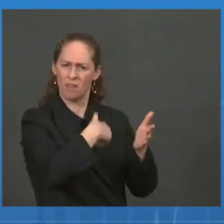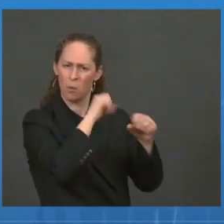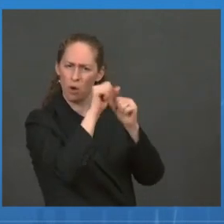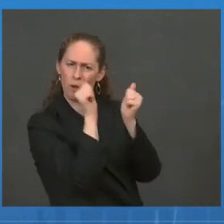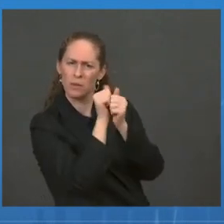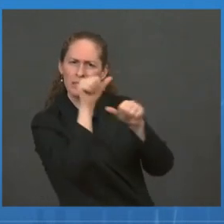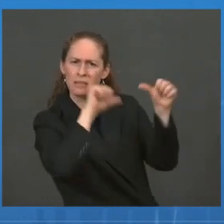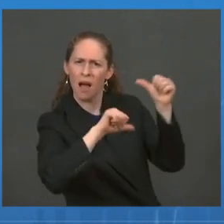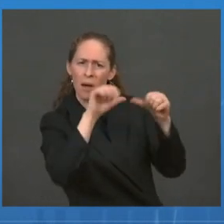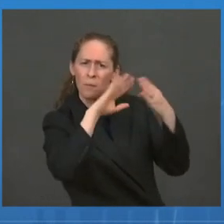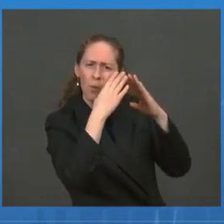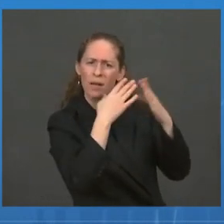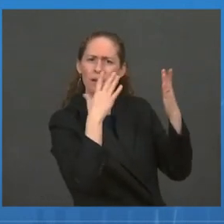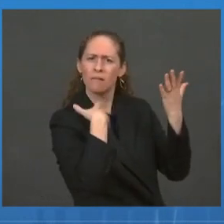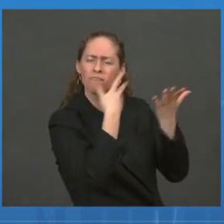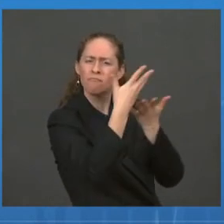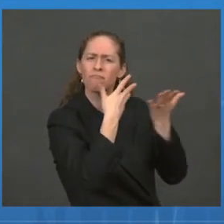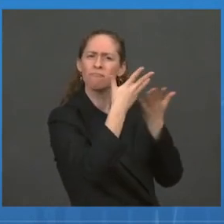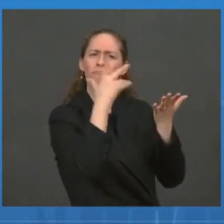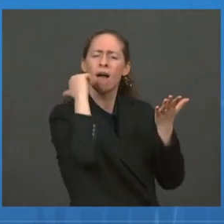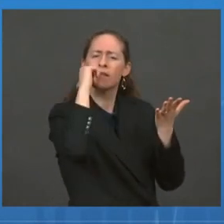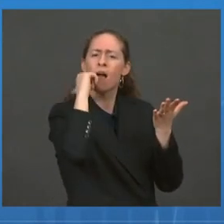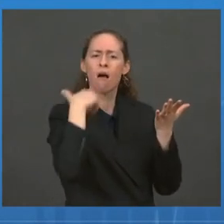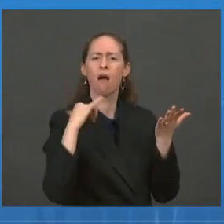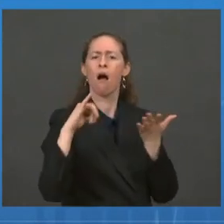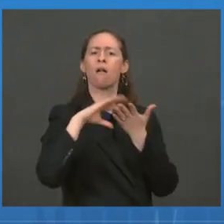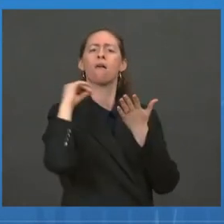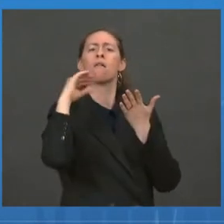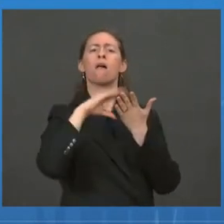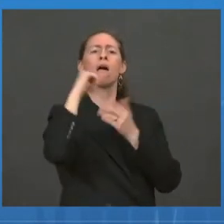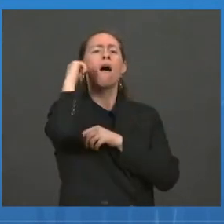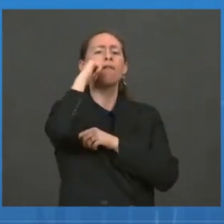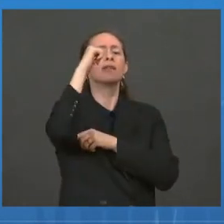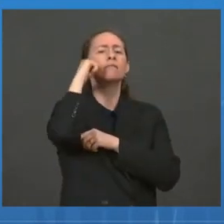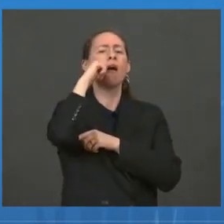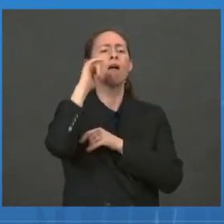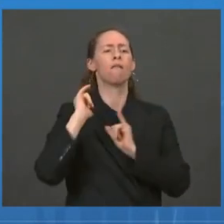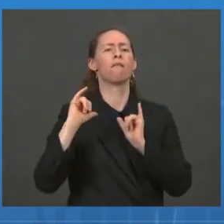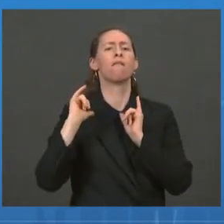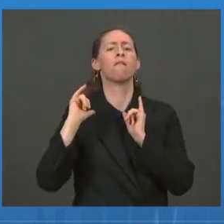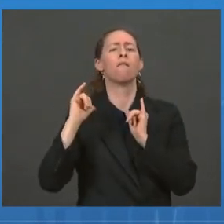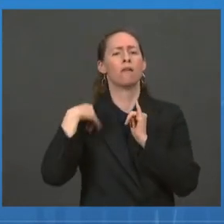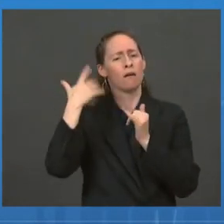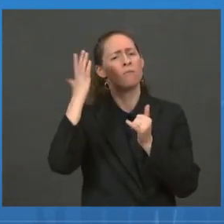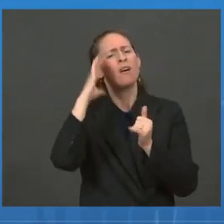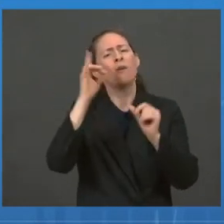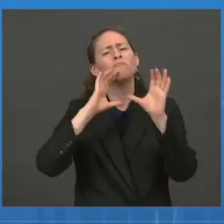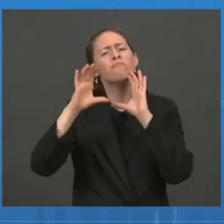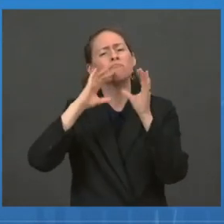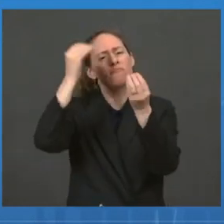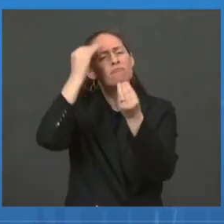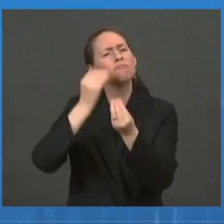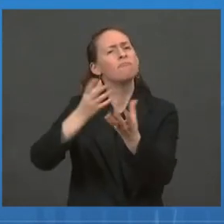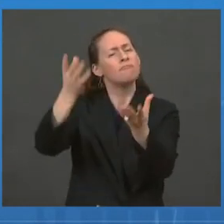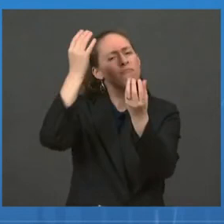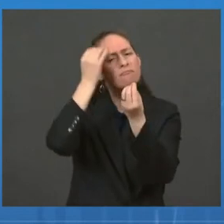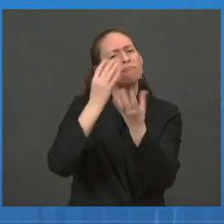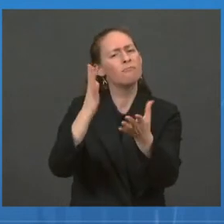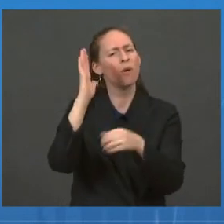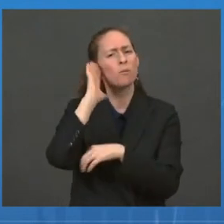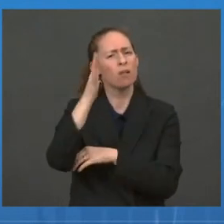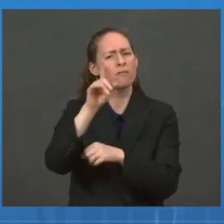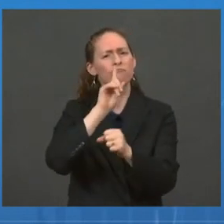public and later this week the president will release a strategy outlining how we plan to fight covet this